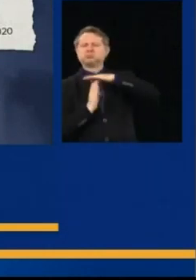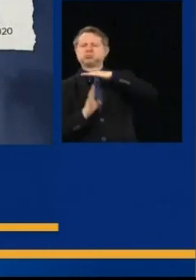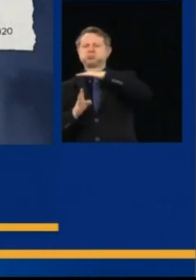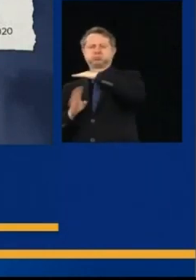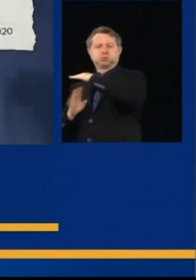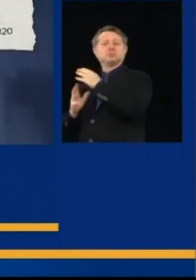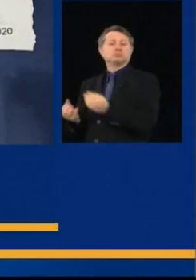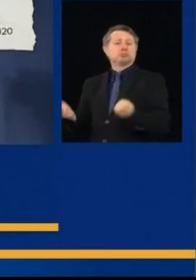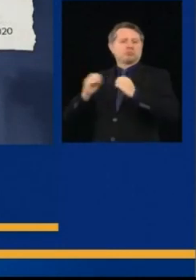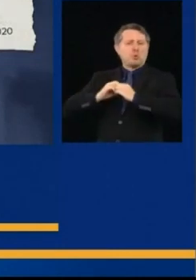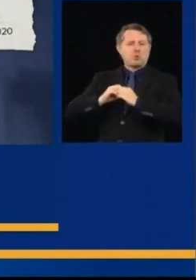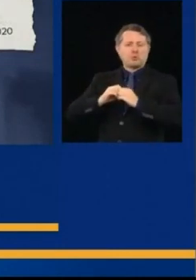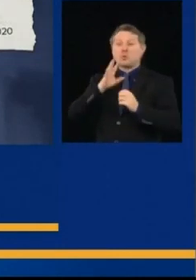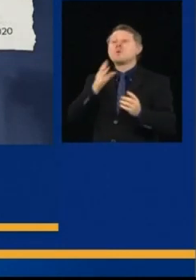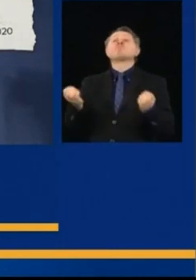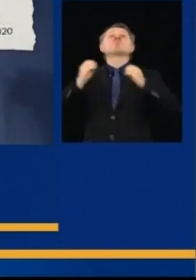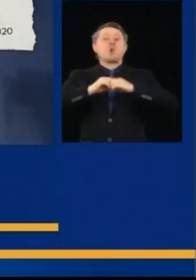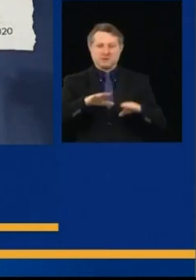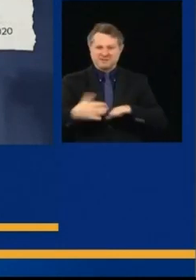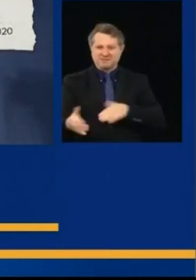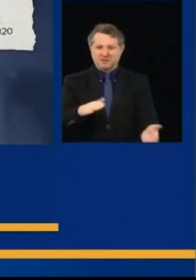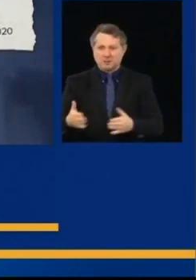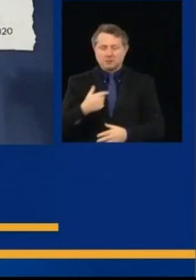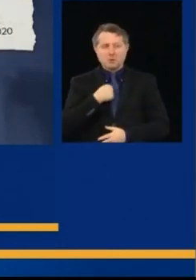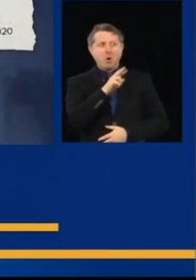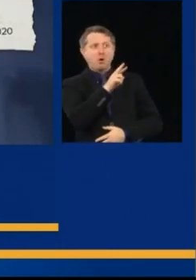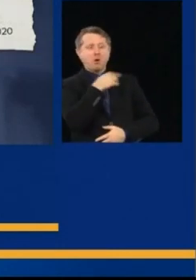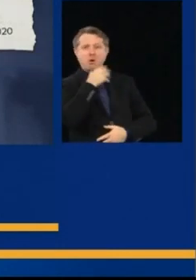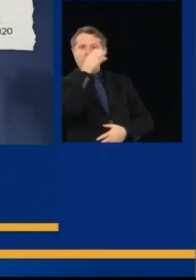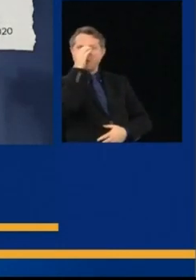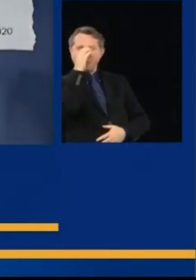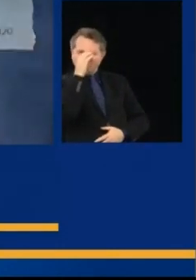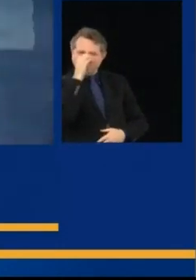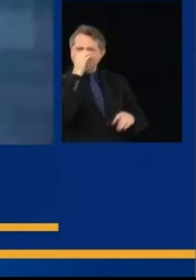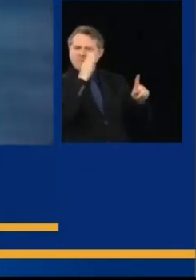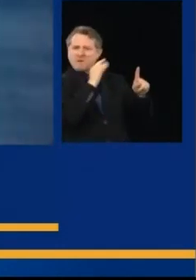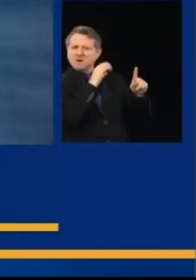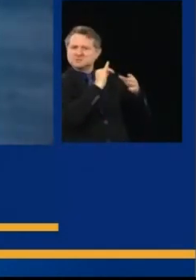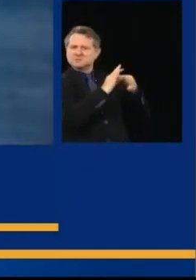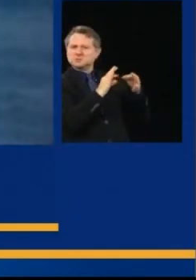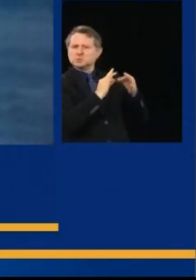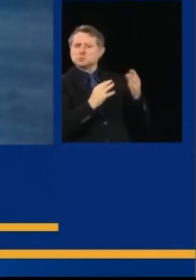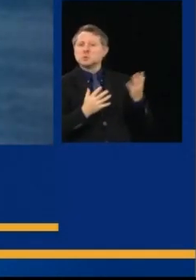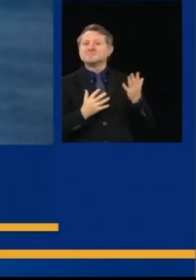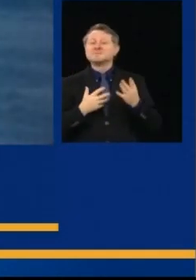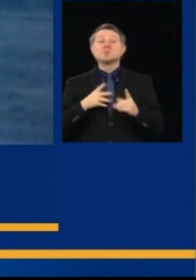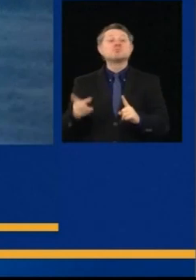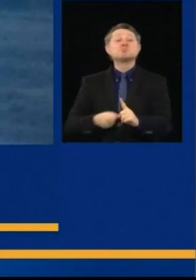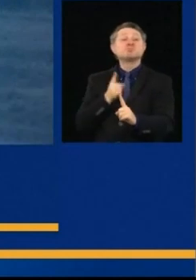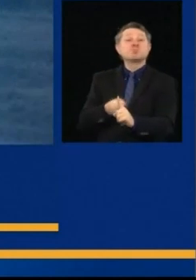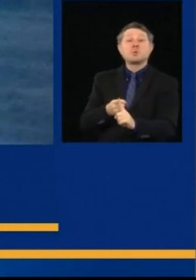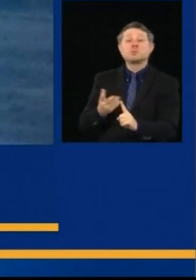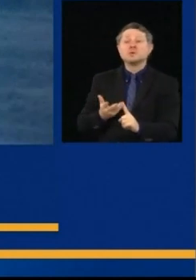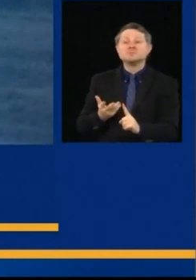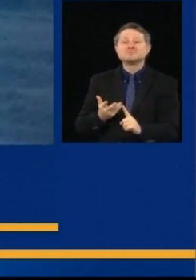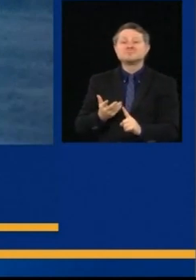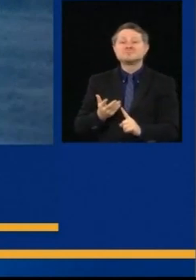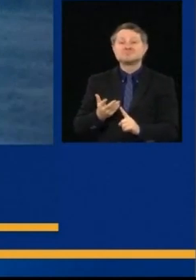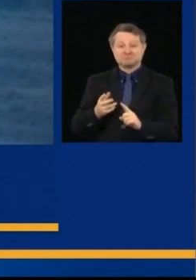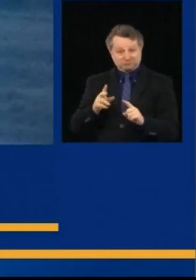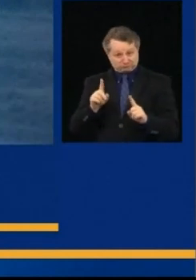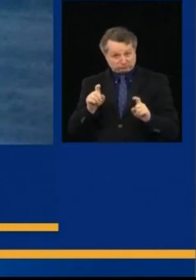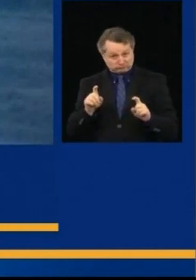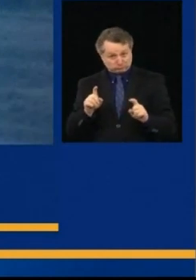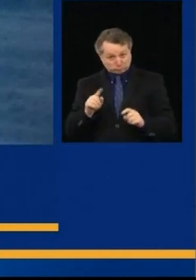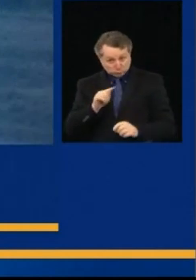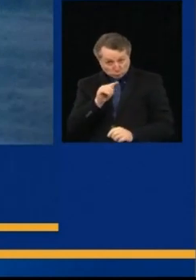deaths. Okay, what's the key in that expression? The key is too soon. If you open